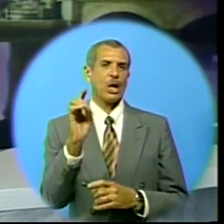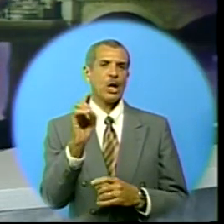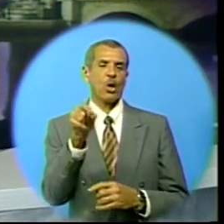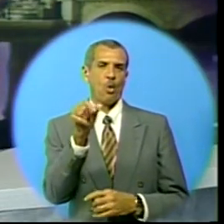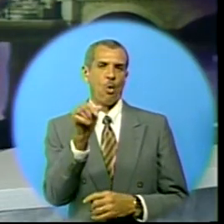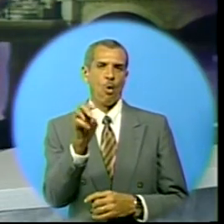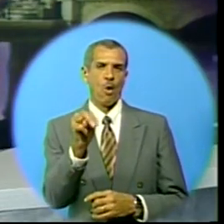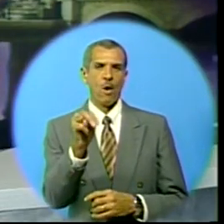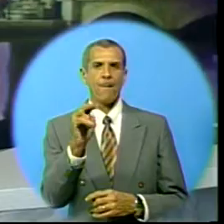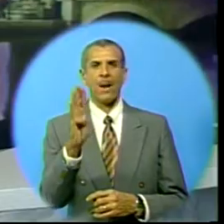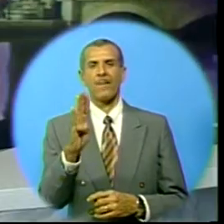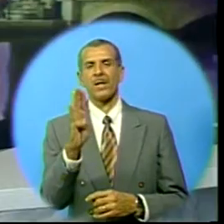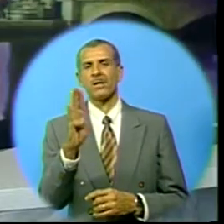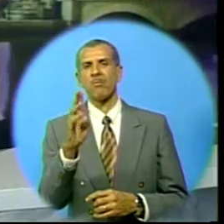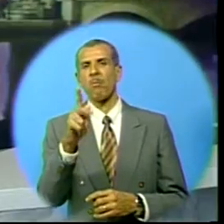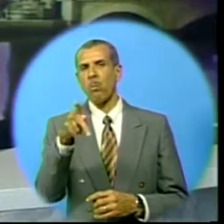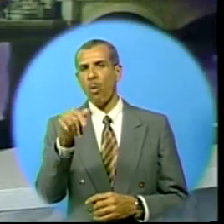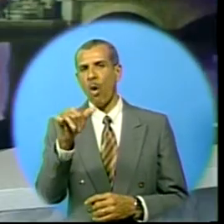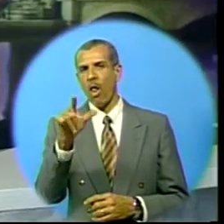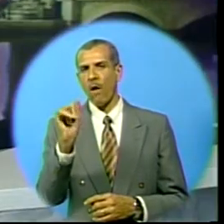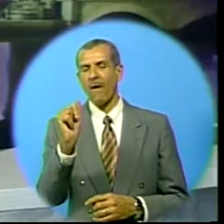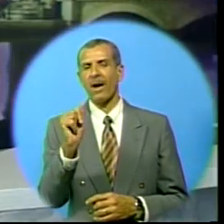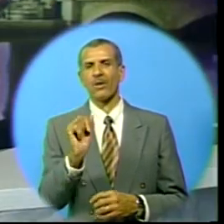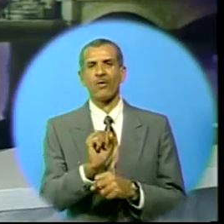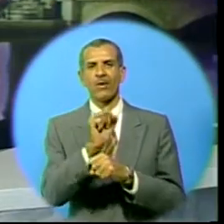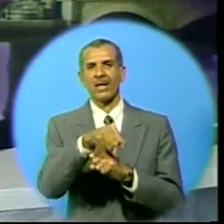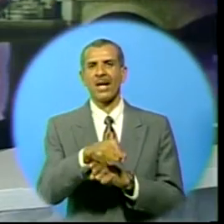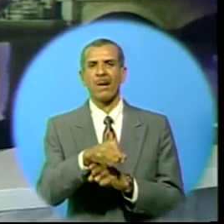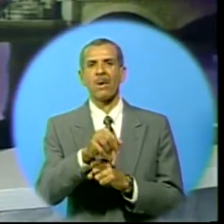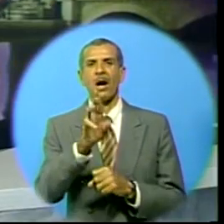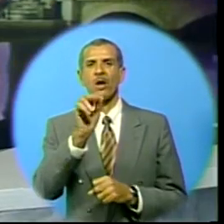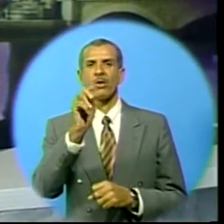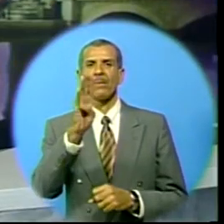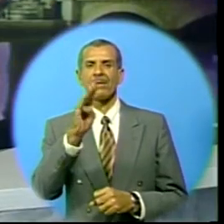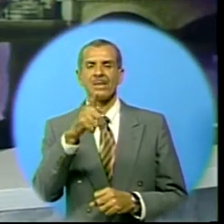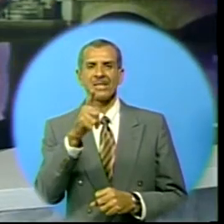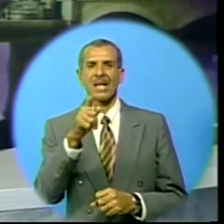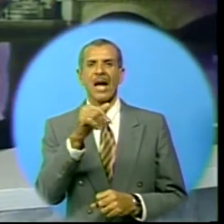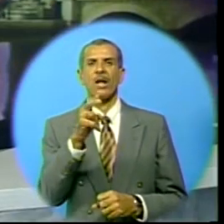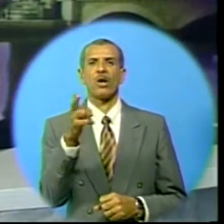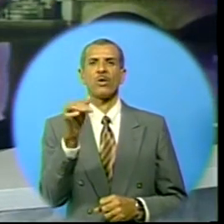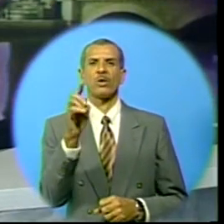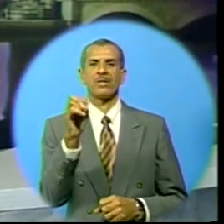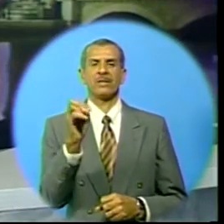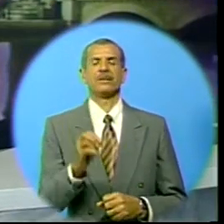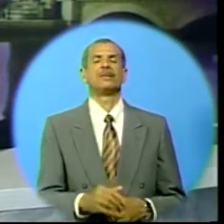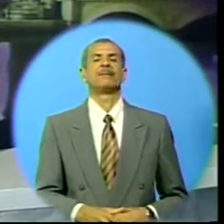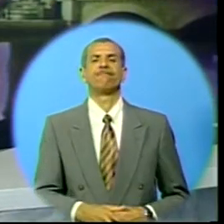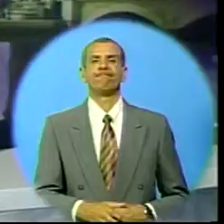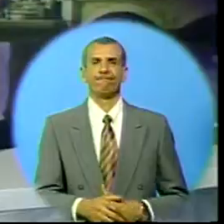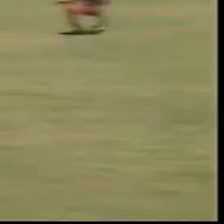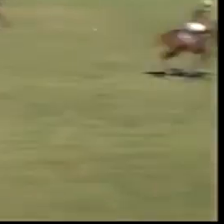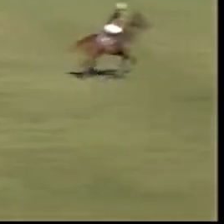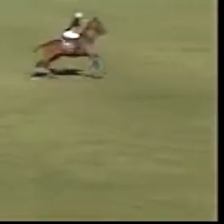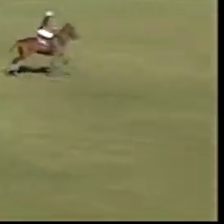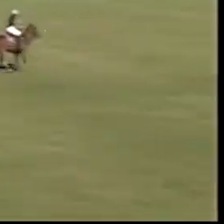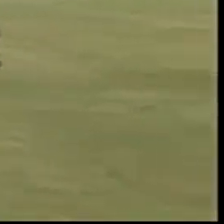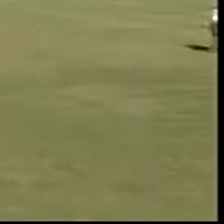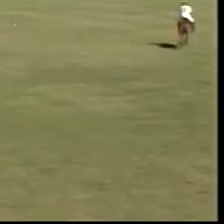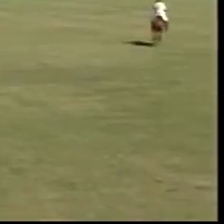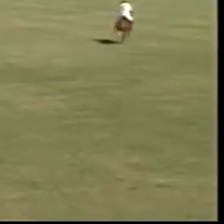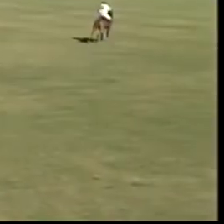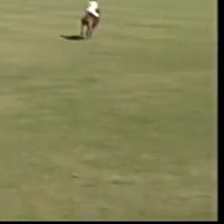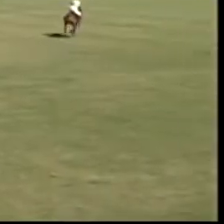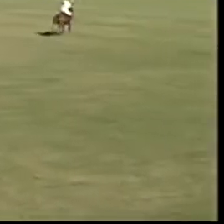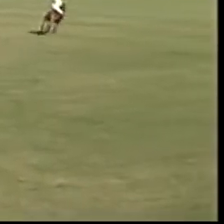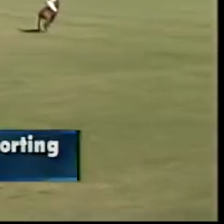Polo Open Tournament. They easily defeated Rubis in the final at Holders. CBC's Marshall Boyce reports. First up on